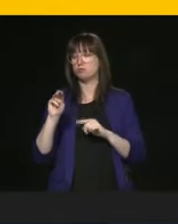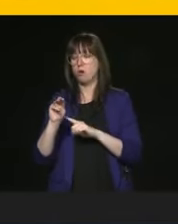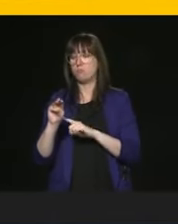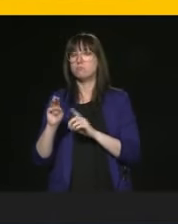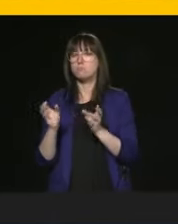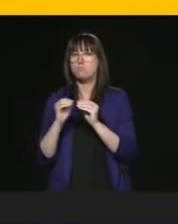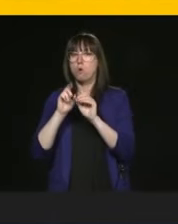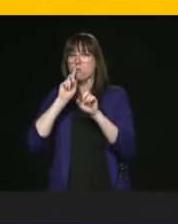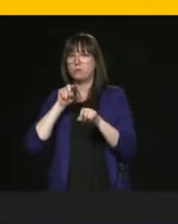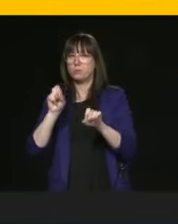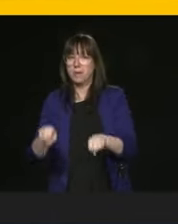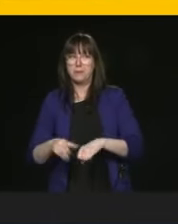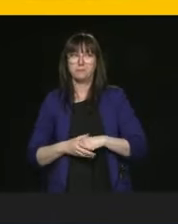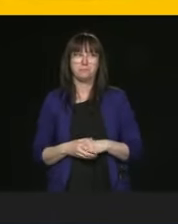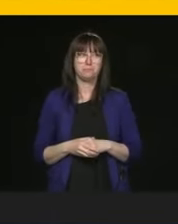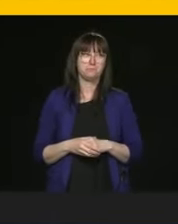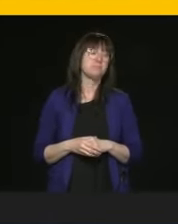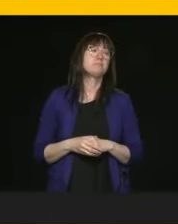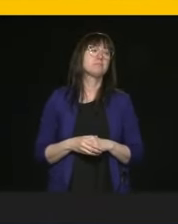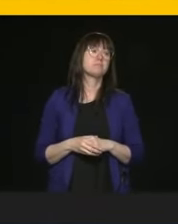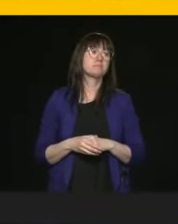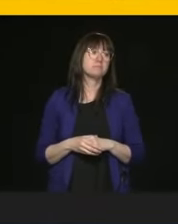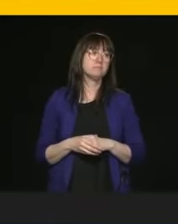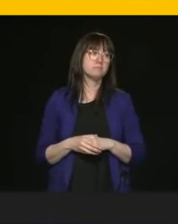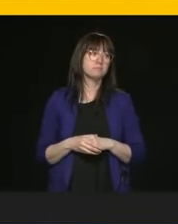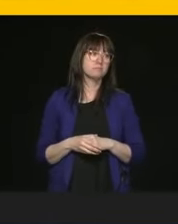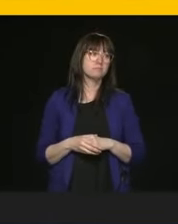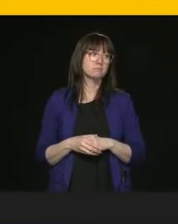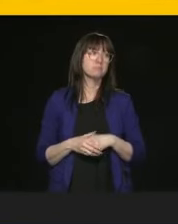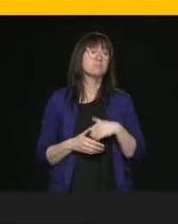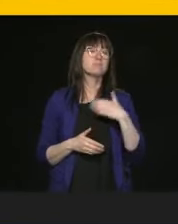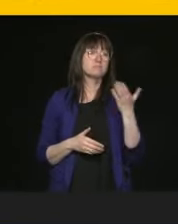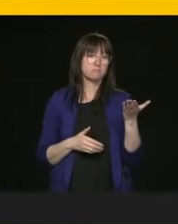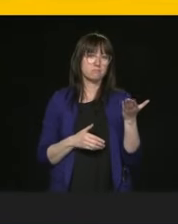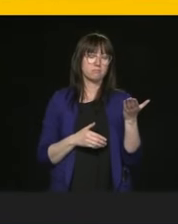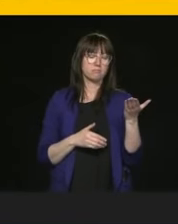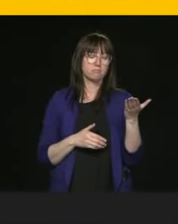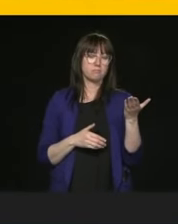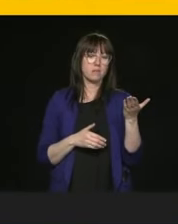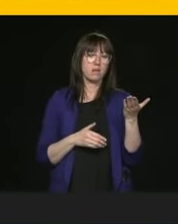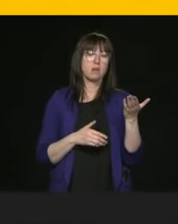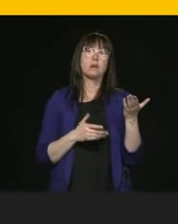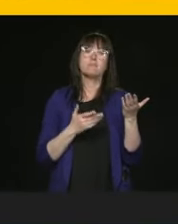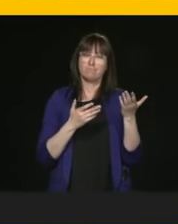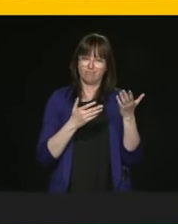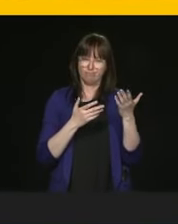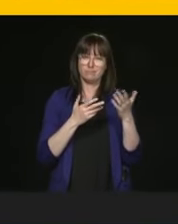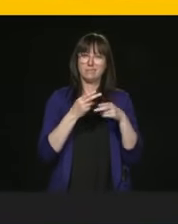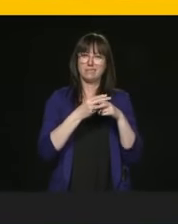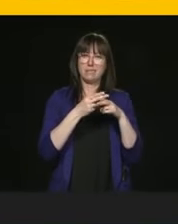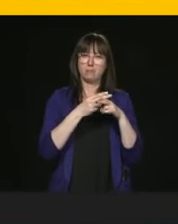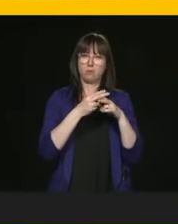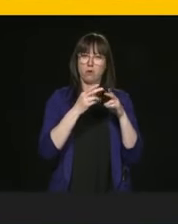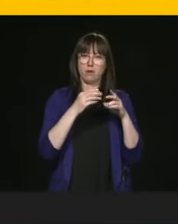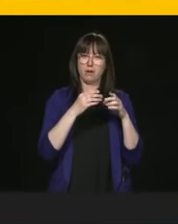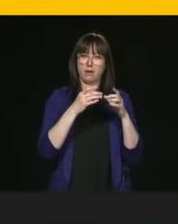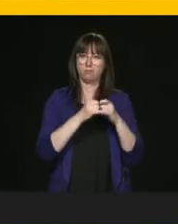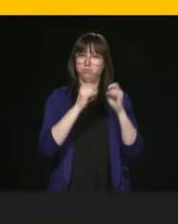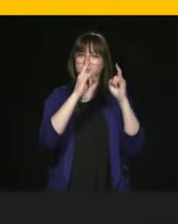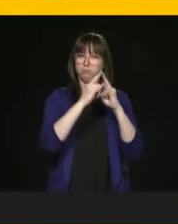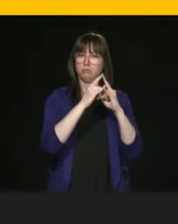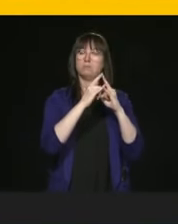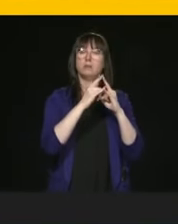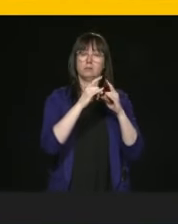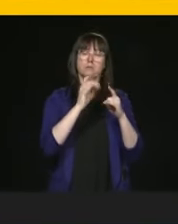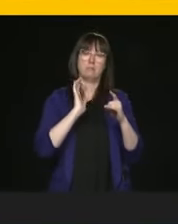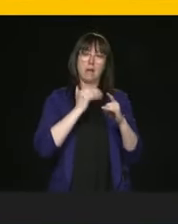With these mobile structures, we are looking forward to supporting Indigenous communities in order